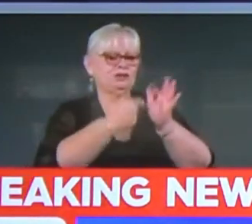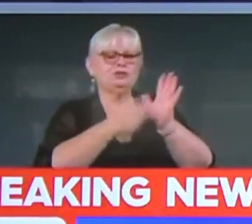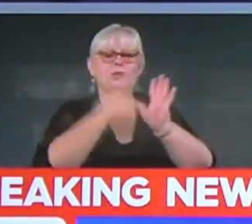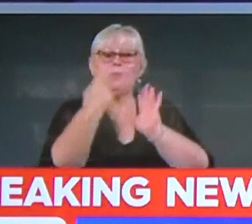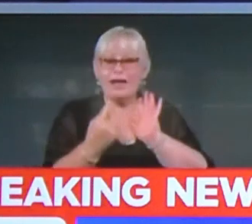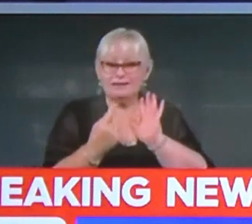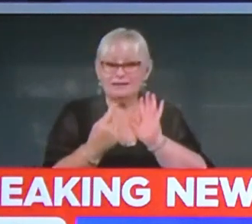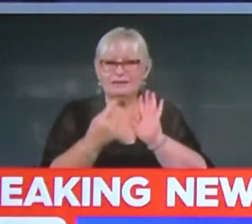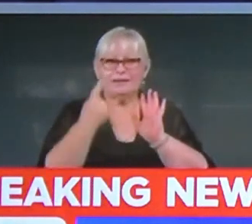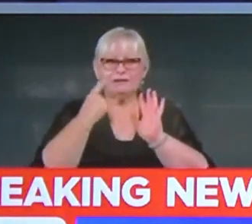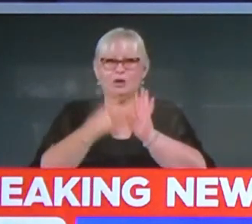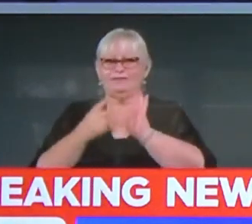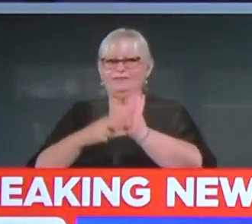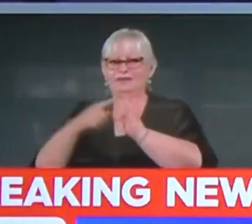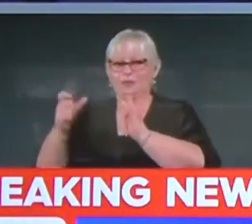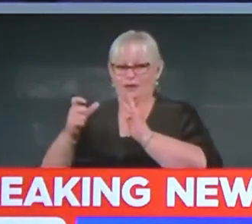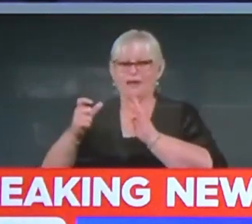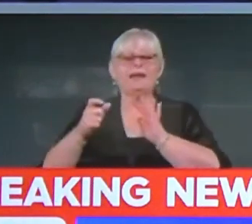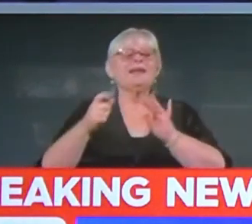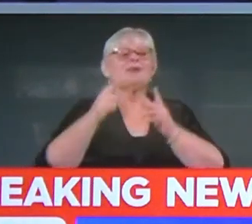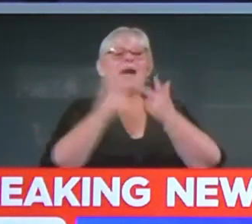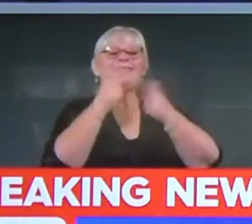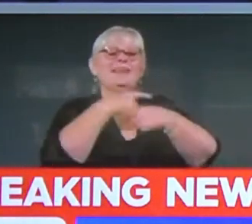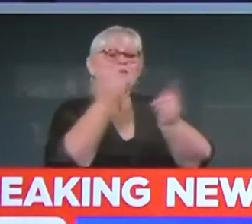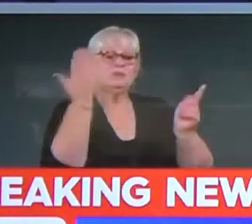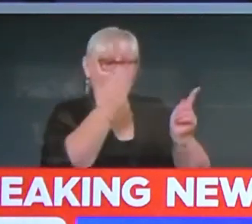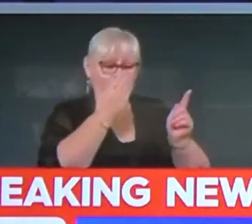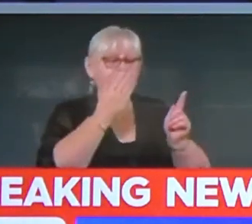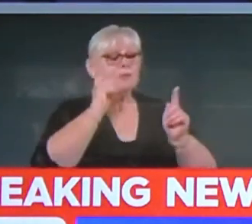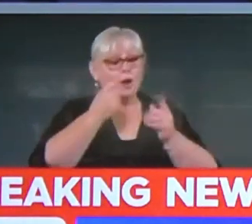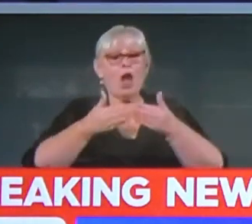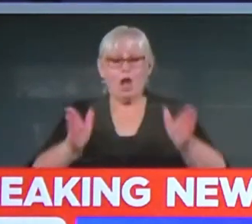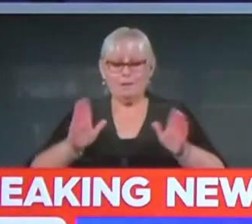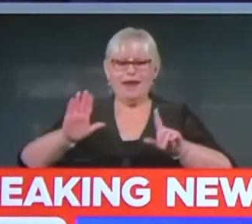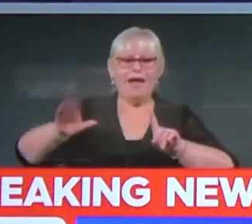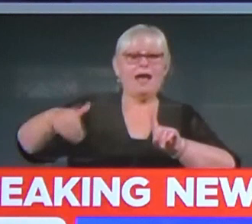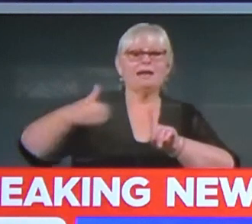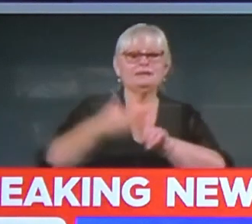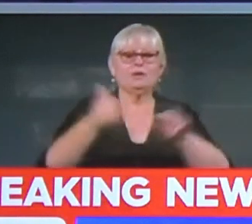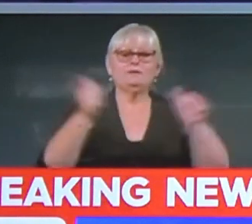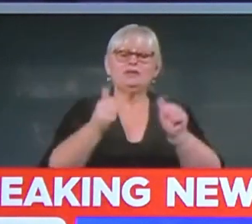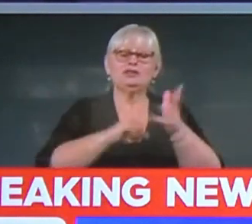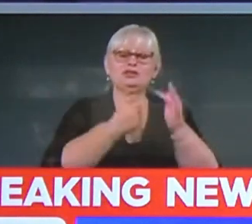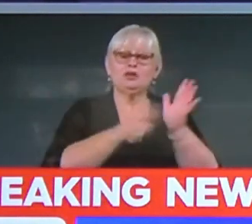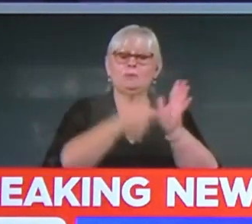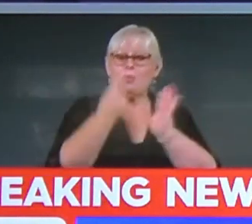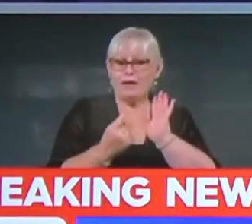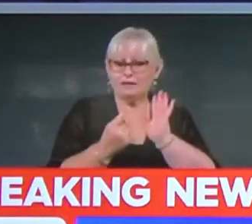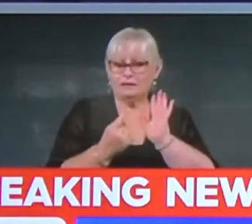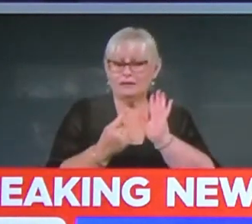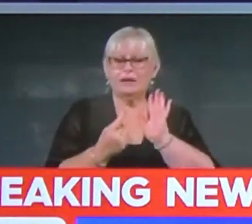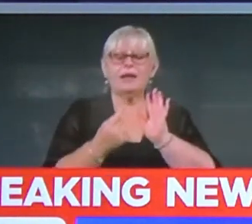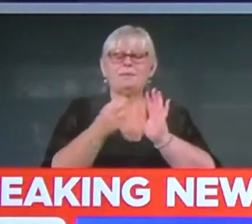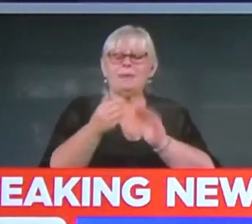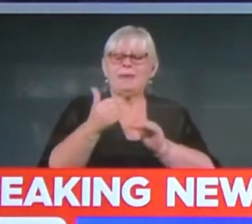that we would be able to continue to keep those schools open up to the end of the term, But I would anticipate that for several